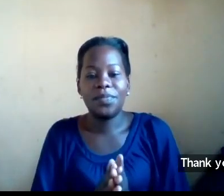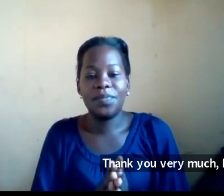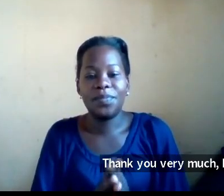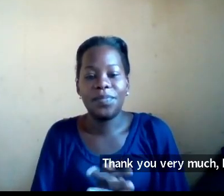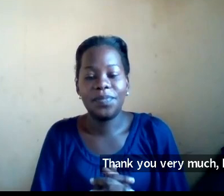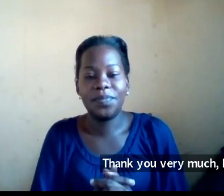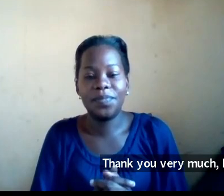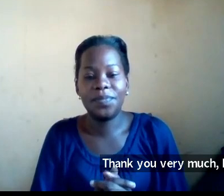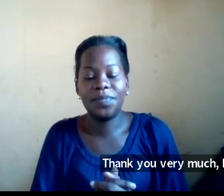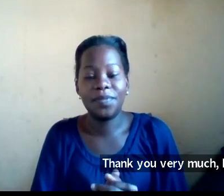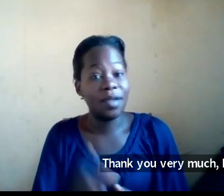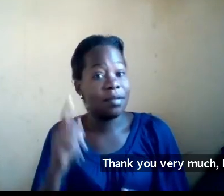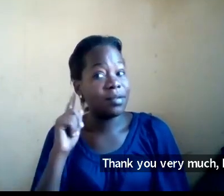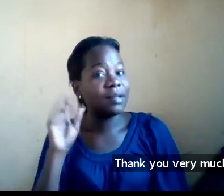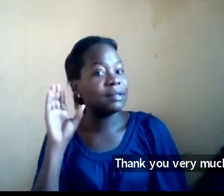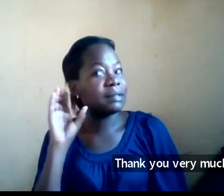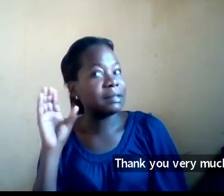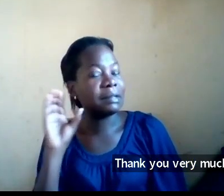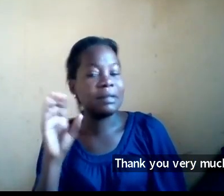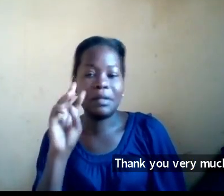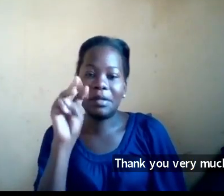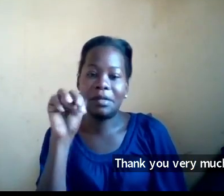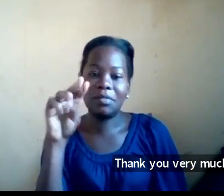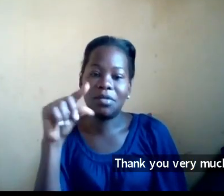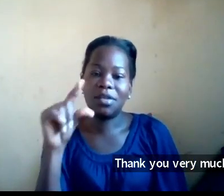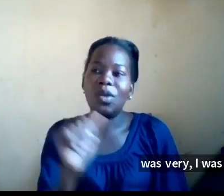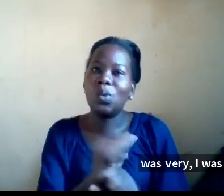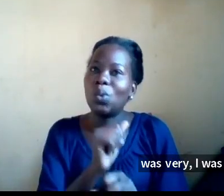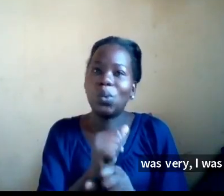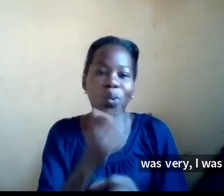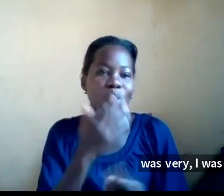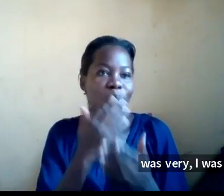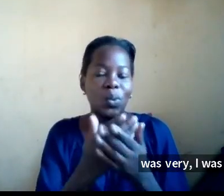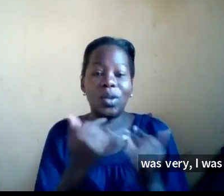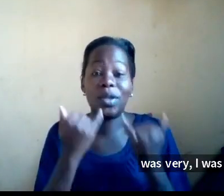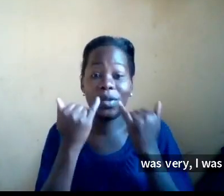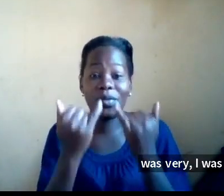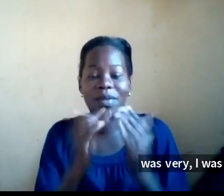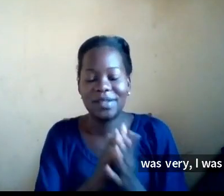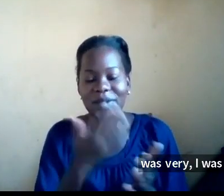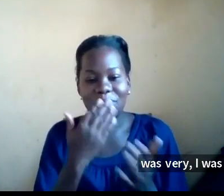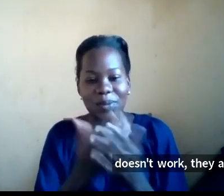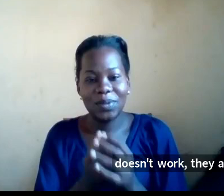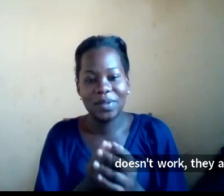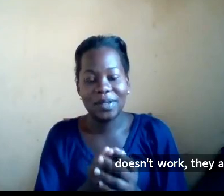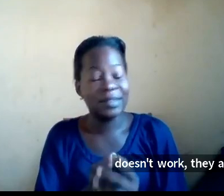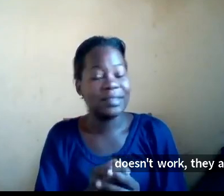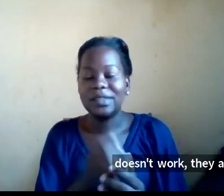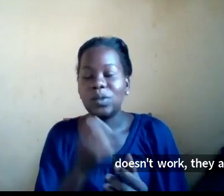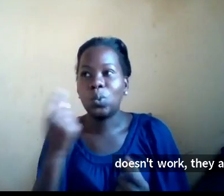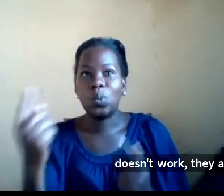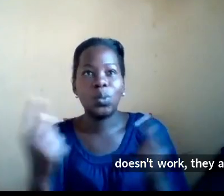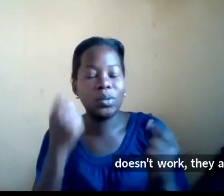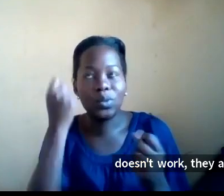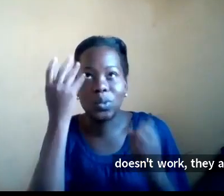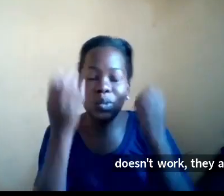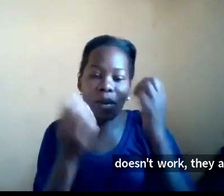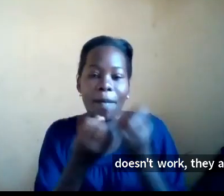I was still listening to Mugi, still dazzled by all the information he was dishing out. And